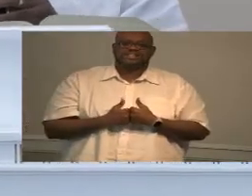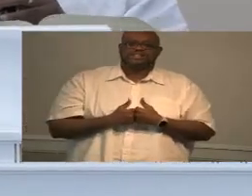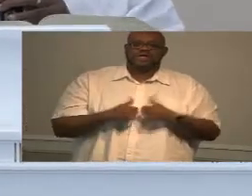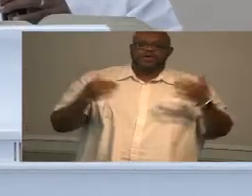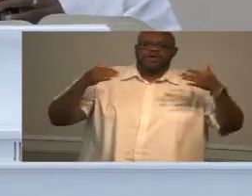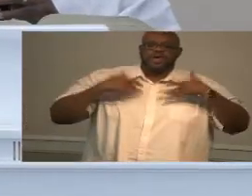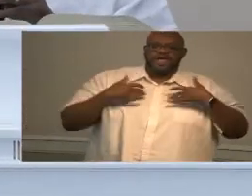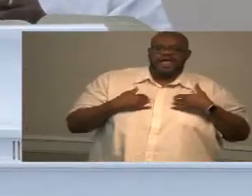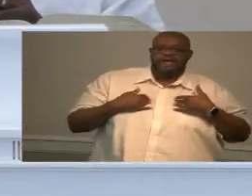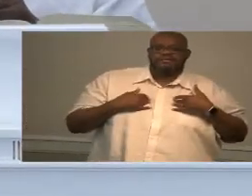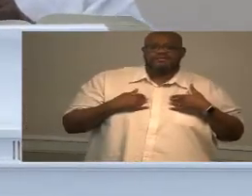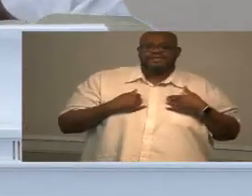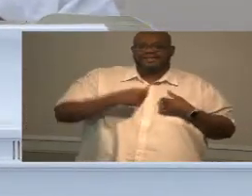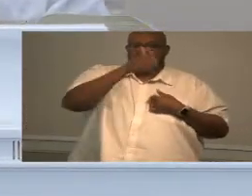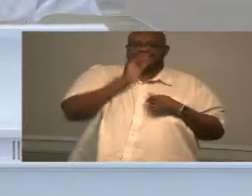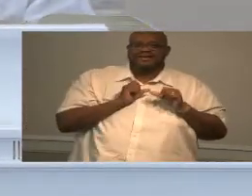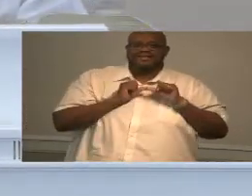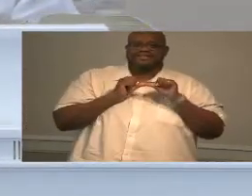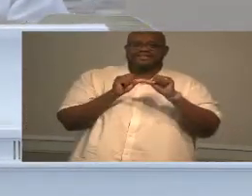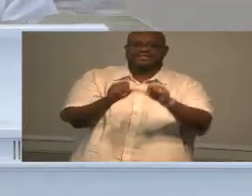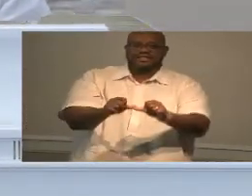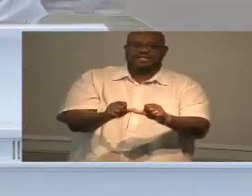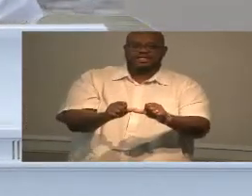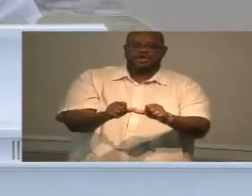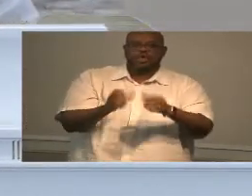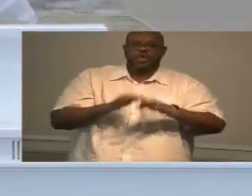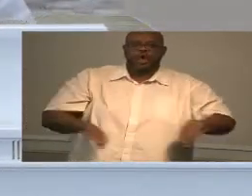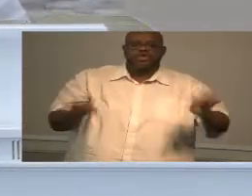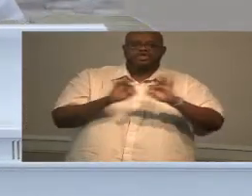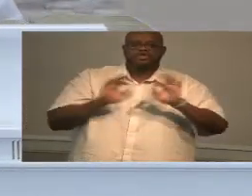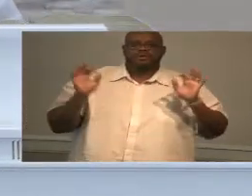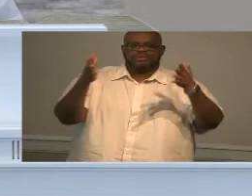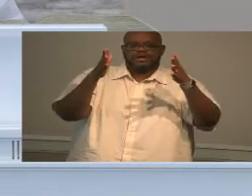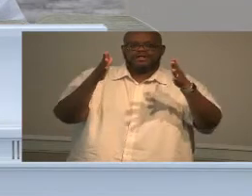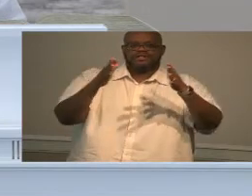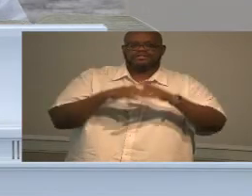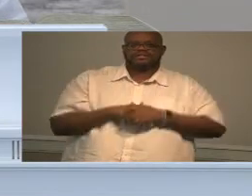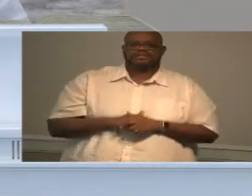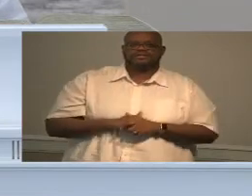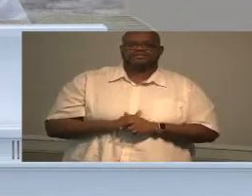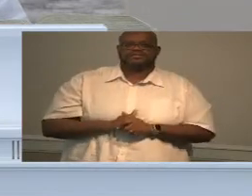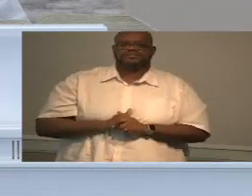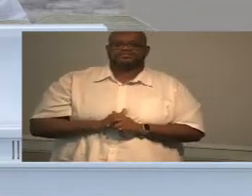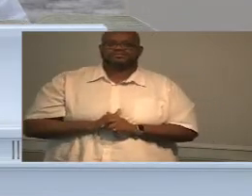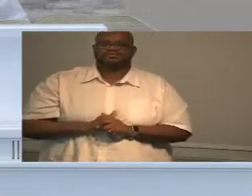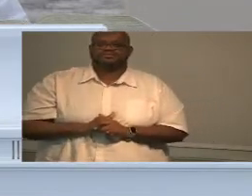ourselves in. God is still worthy to be praised.